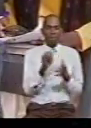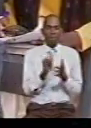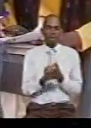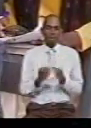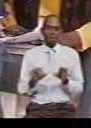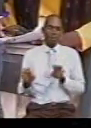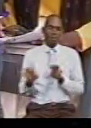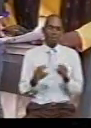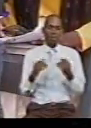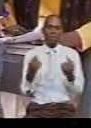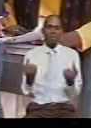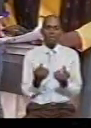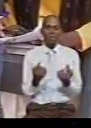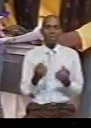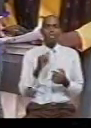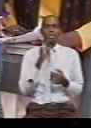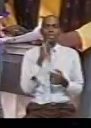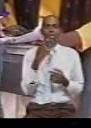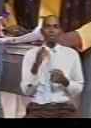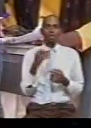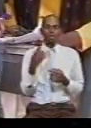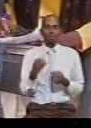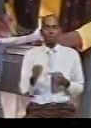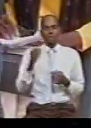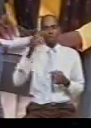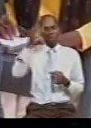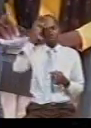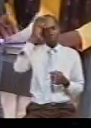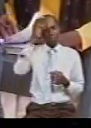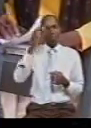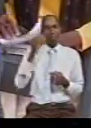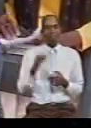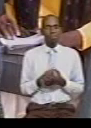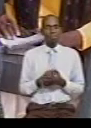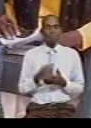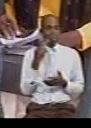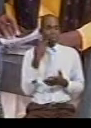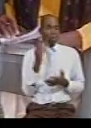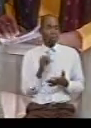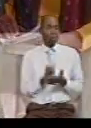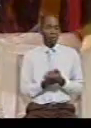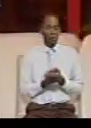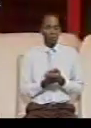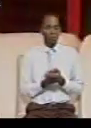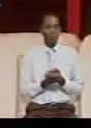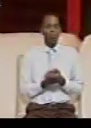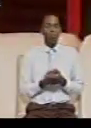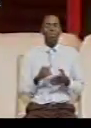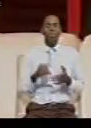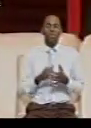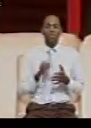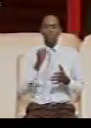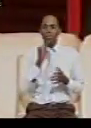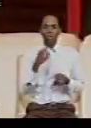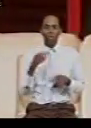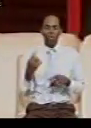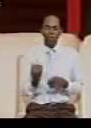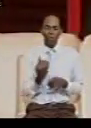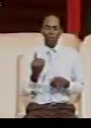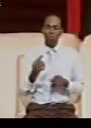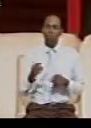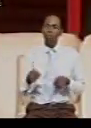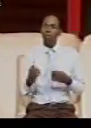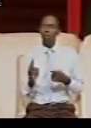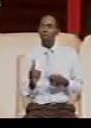sin is of the devil. You see that? It's always going up and down. He